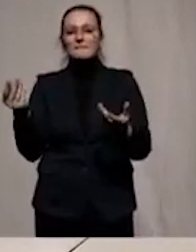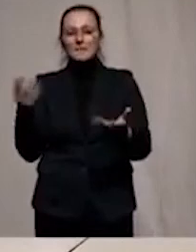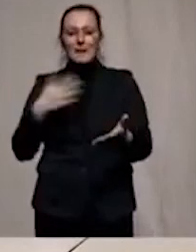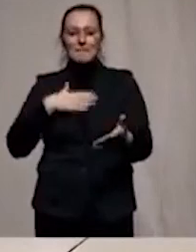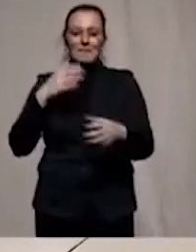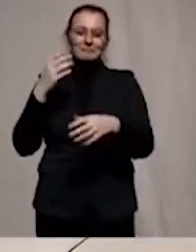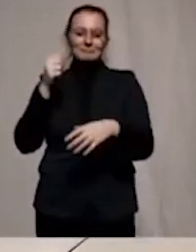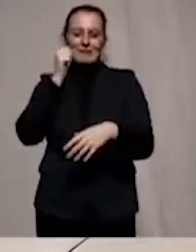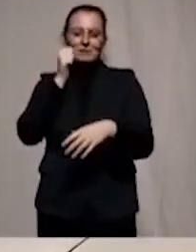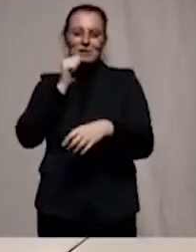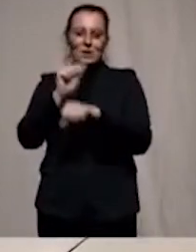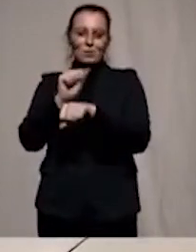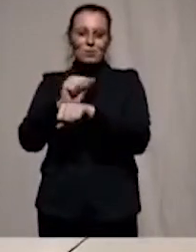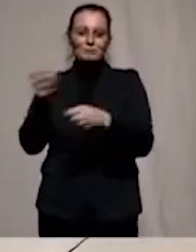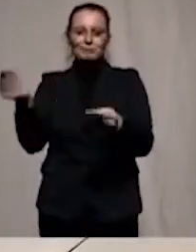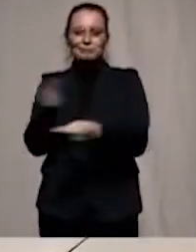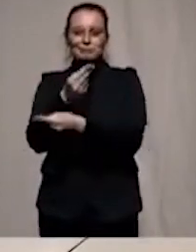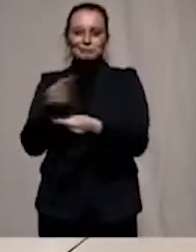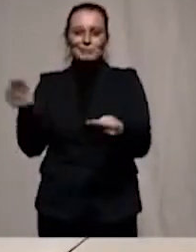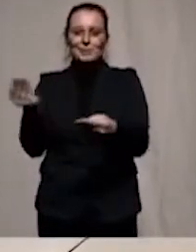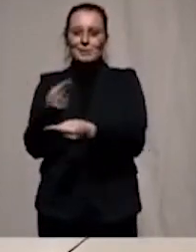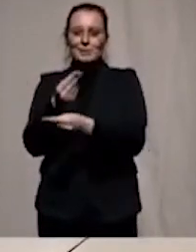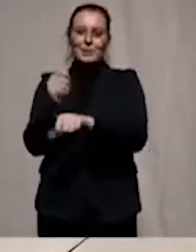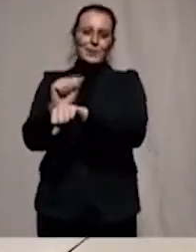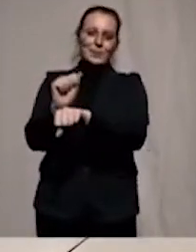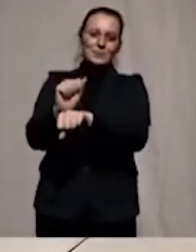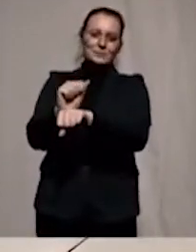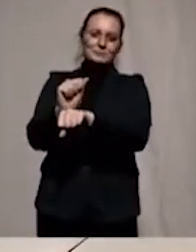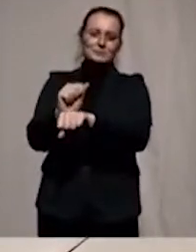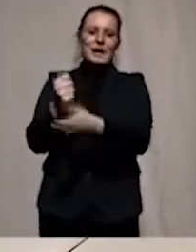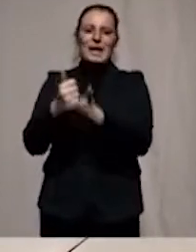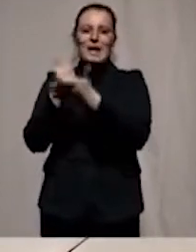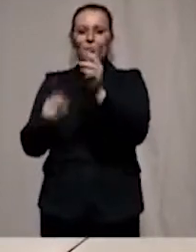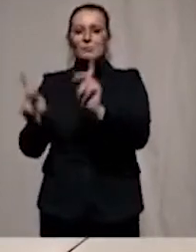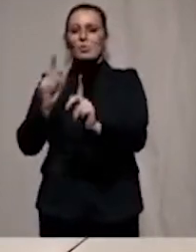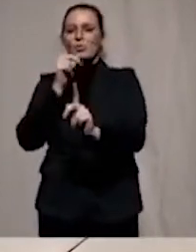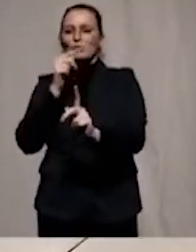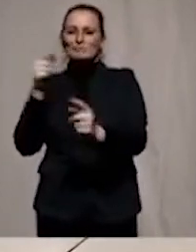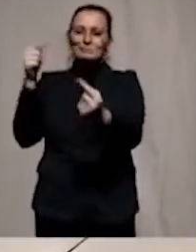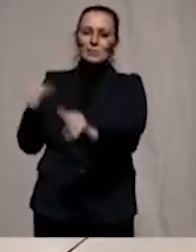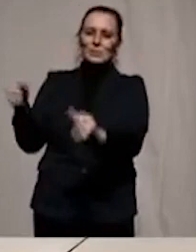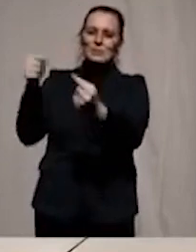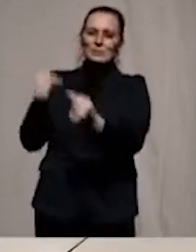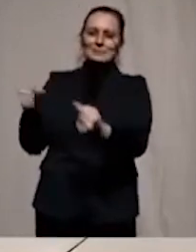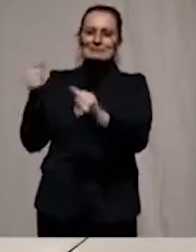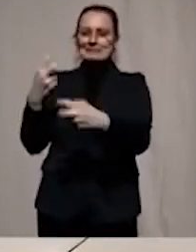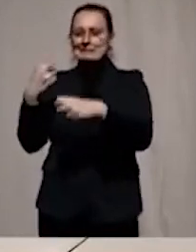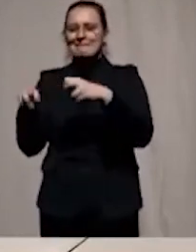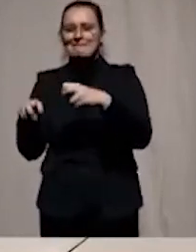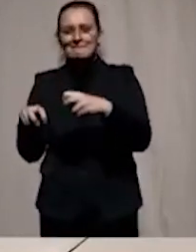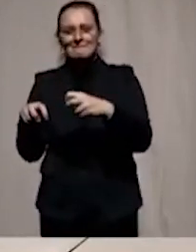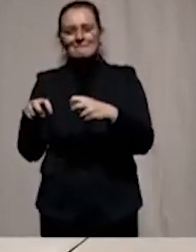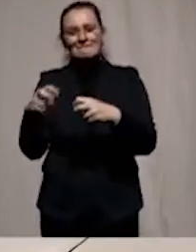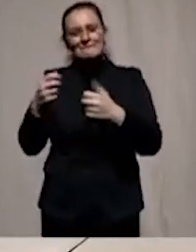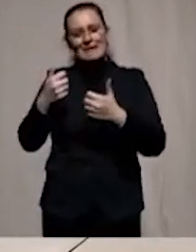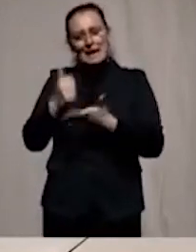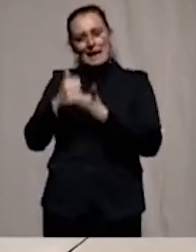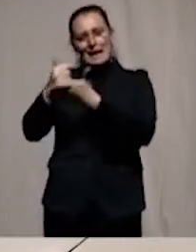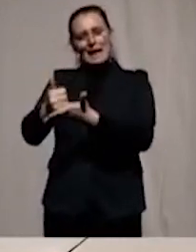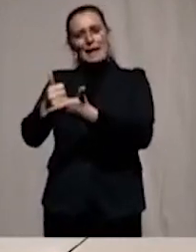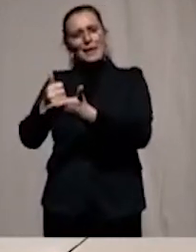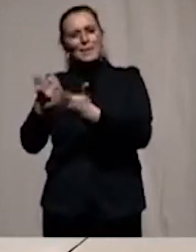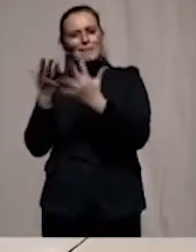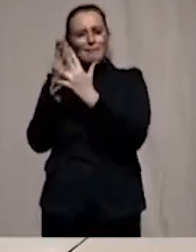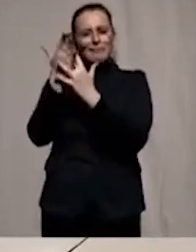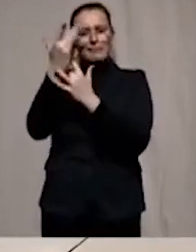employment programs, as well as working with youth who are going through tough situations and trying to help them out of those situations. Okay. And I have to